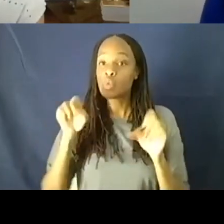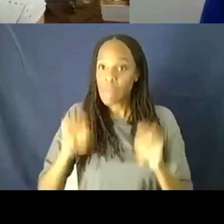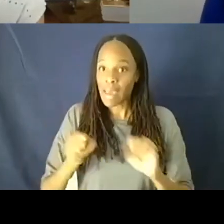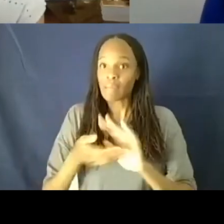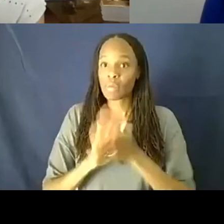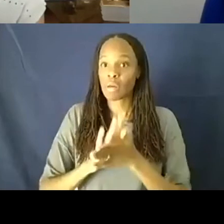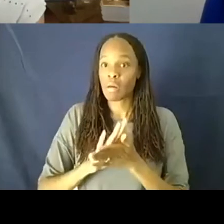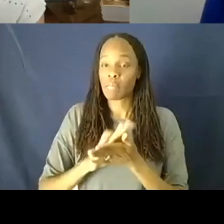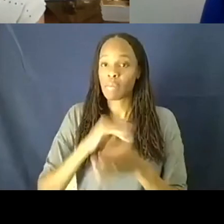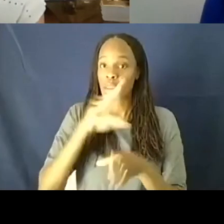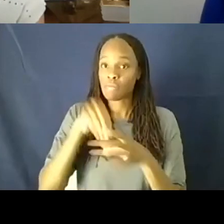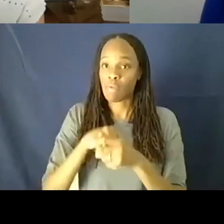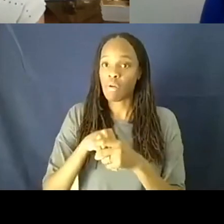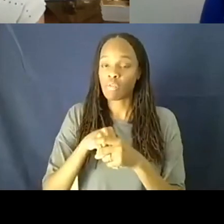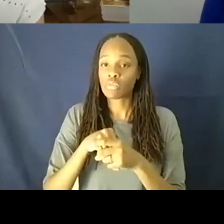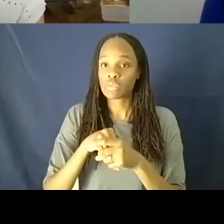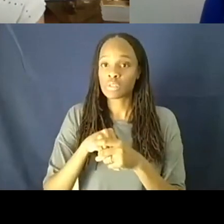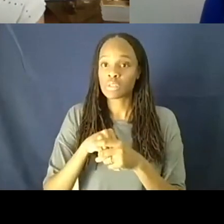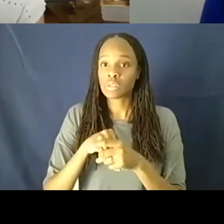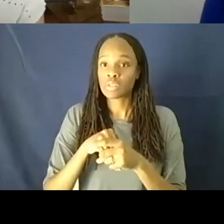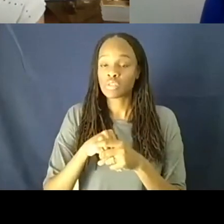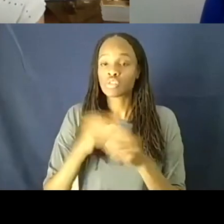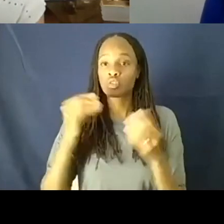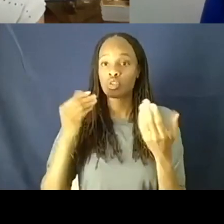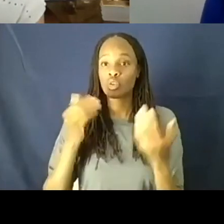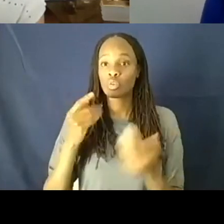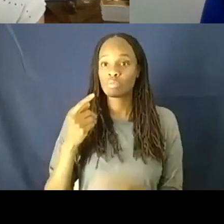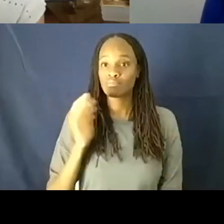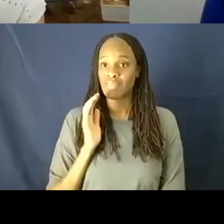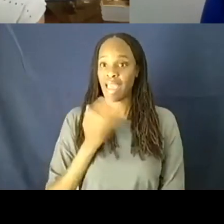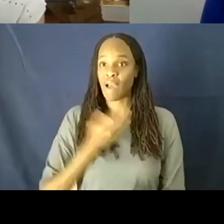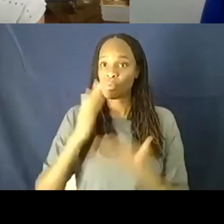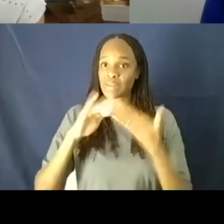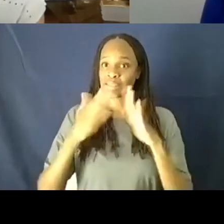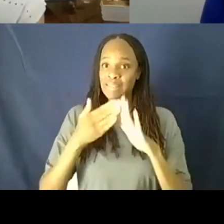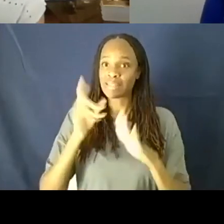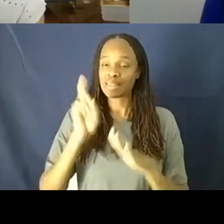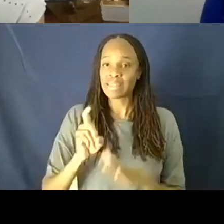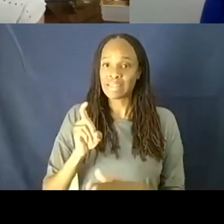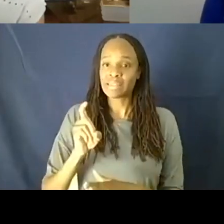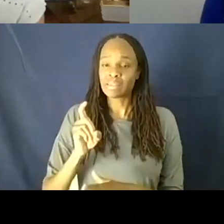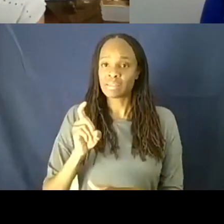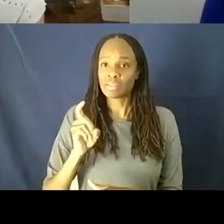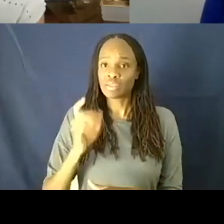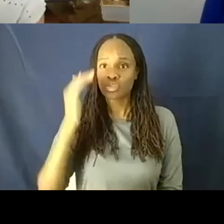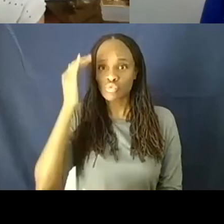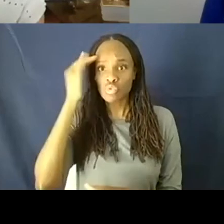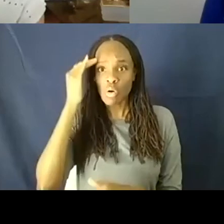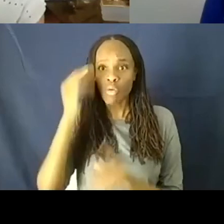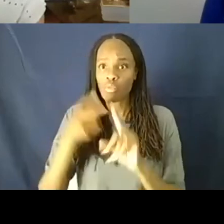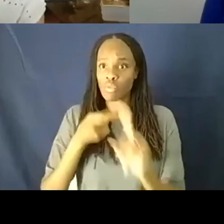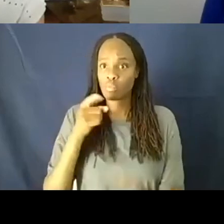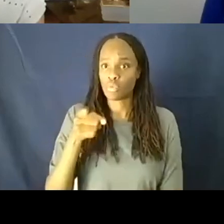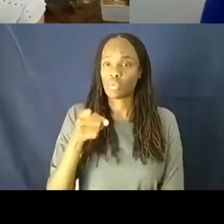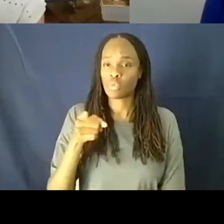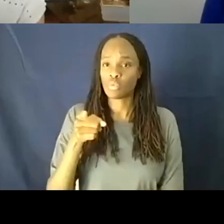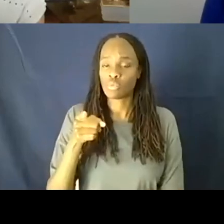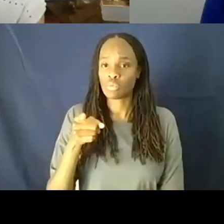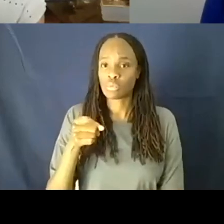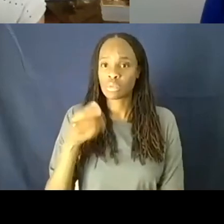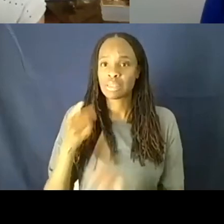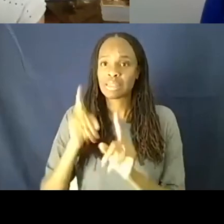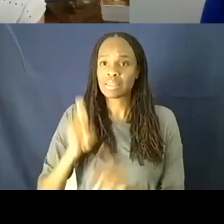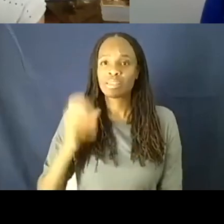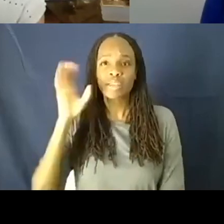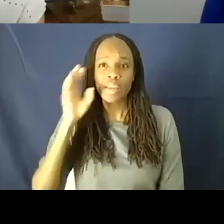where we as a city entity need to hear from you. We did not know that this was a problem. And it wasn't just